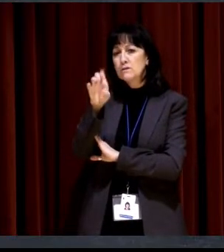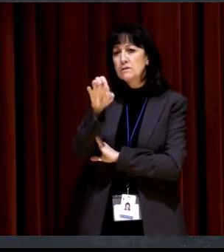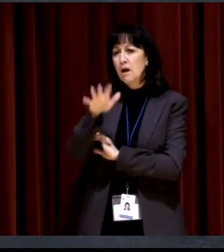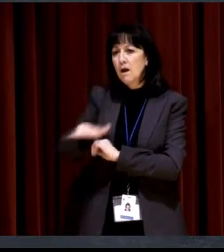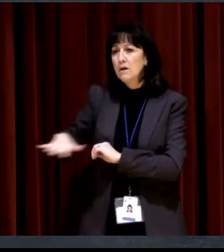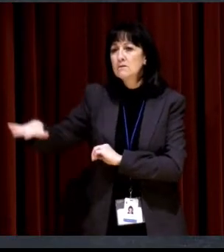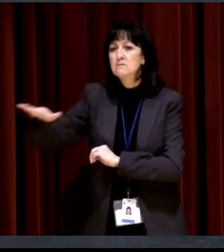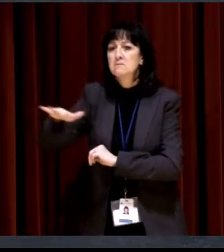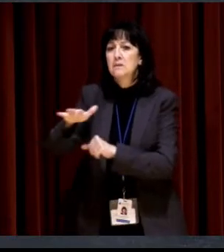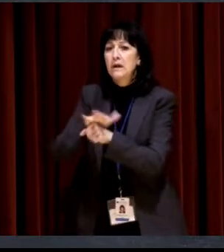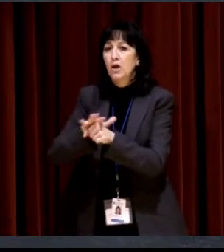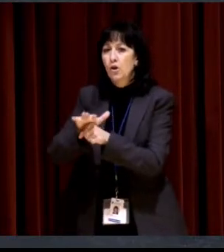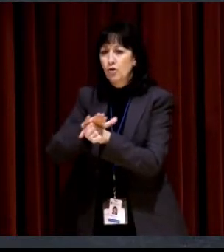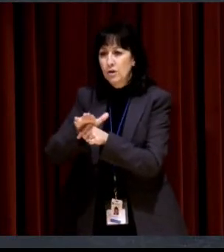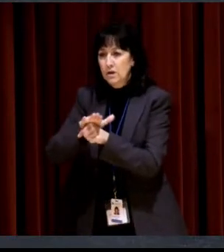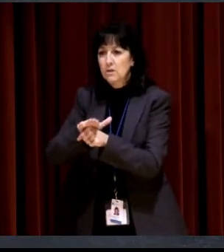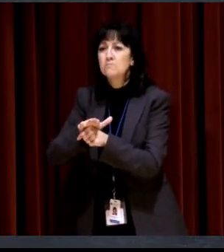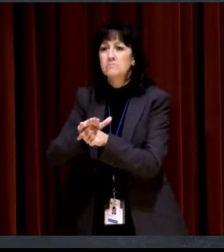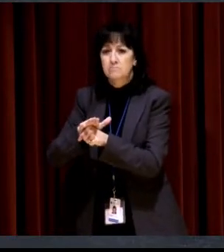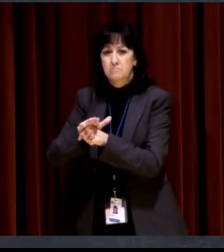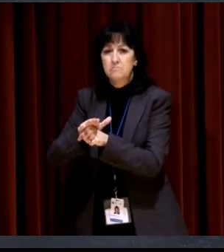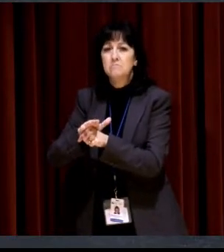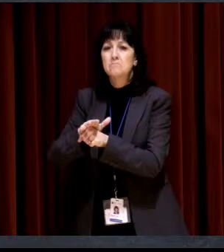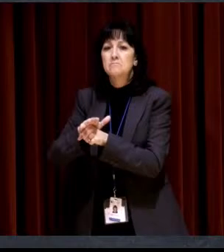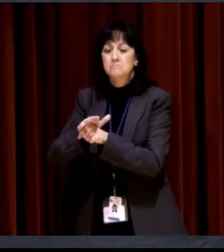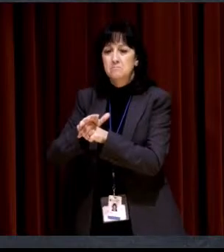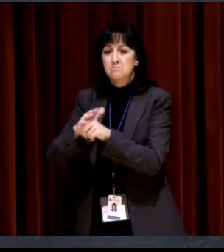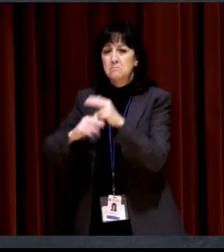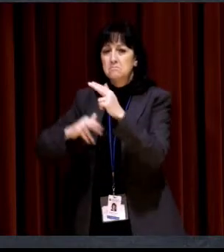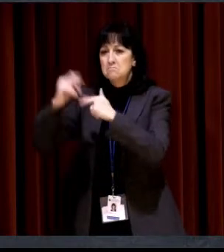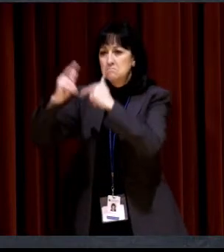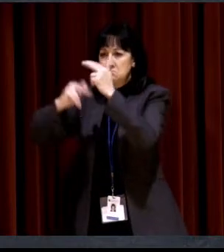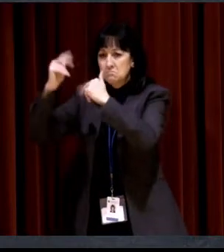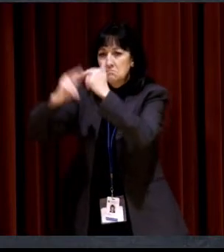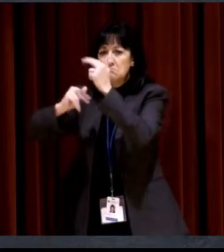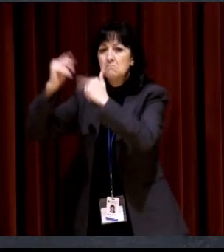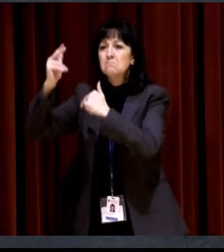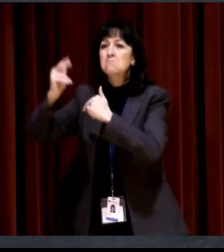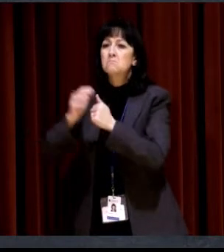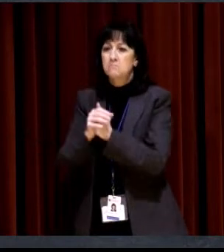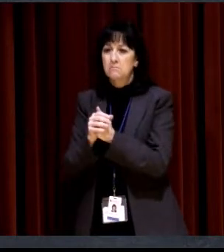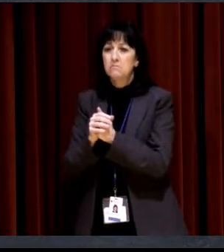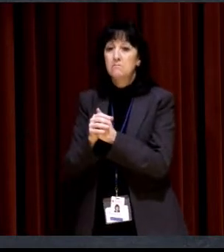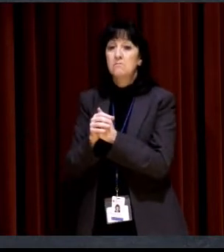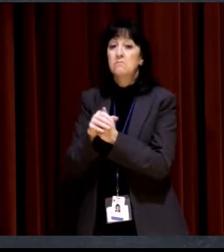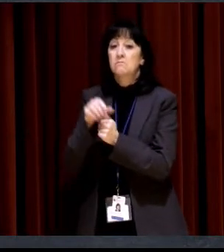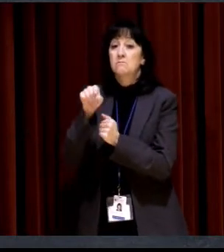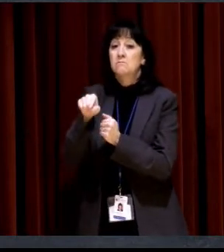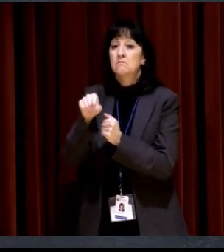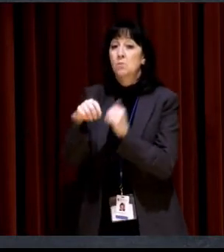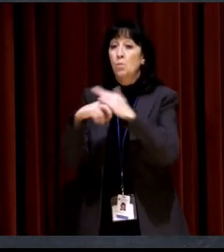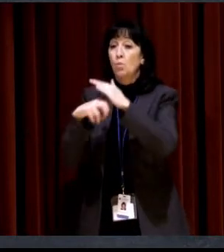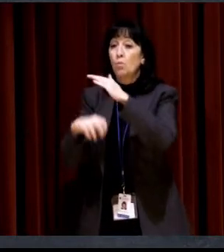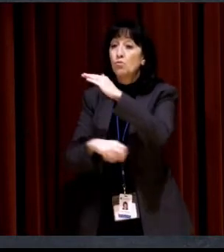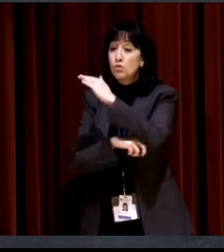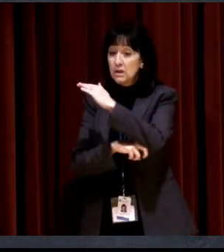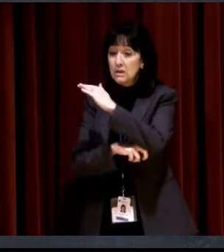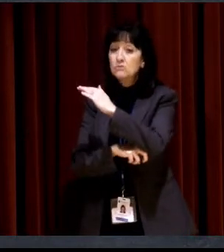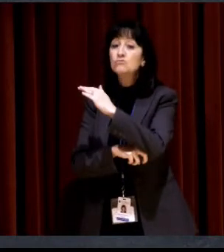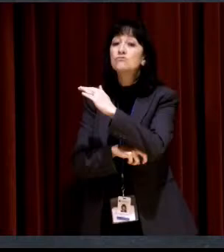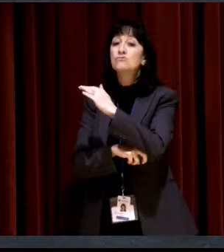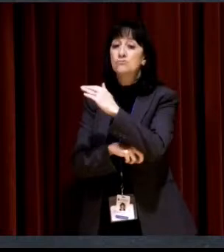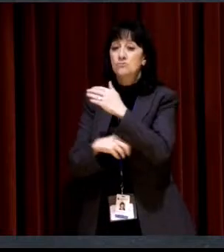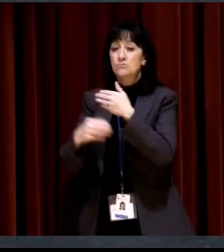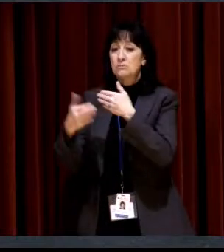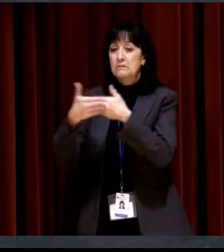runs from the old, from the bridge down there across the Brandywine all the way up through the old